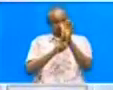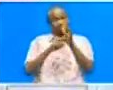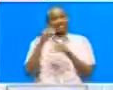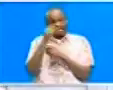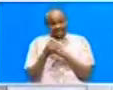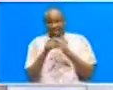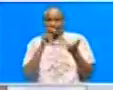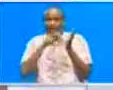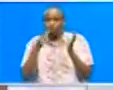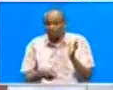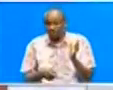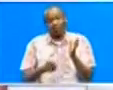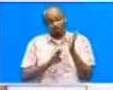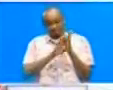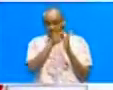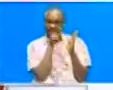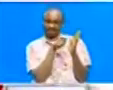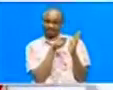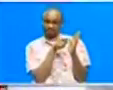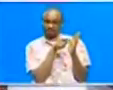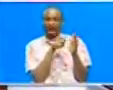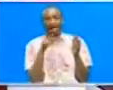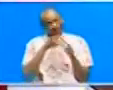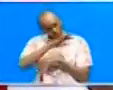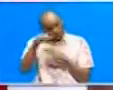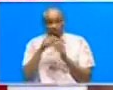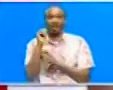country and what it means for development, not just here, but in the